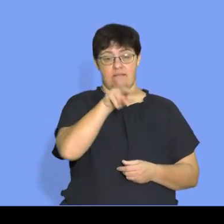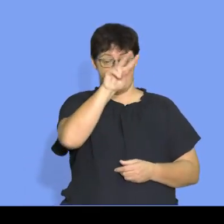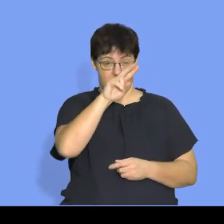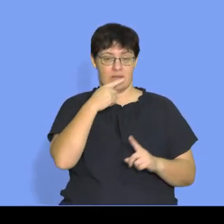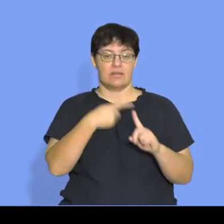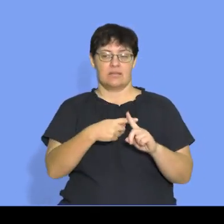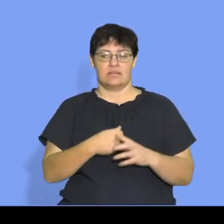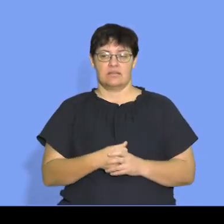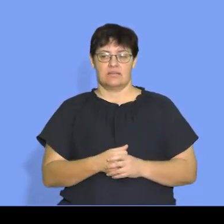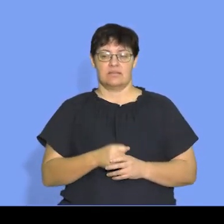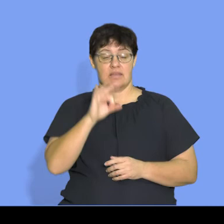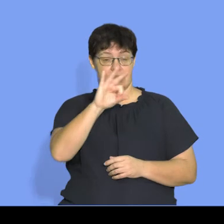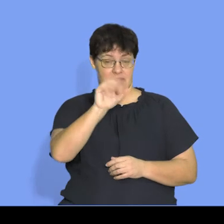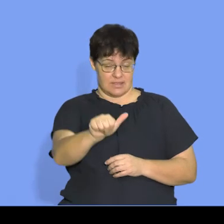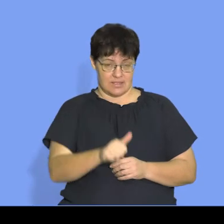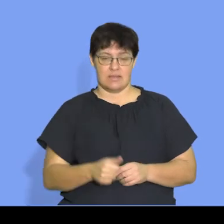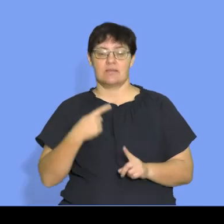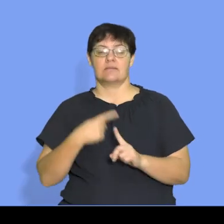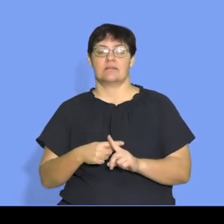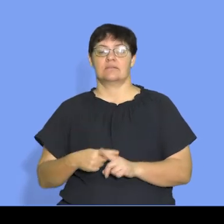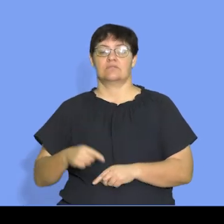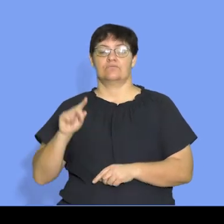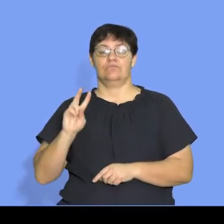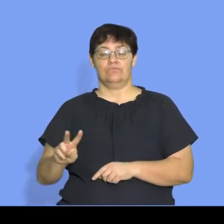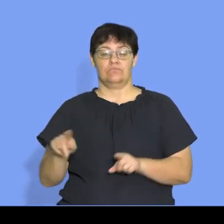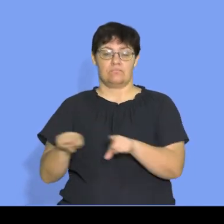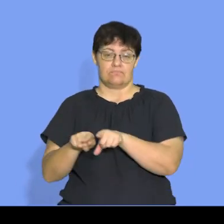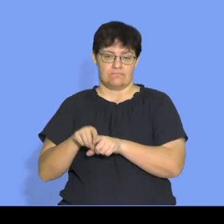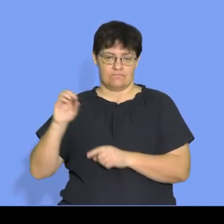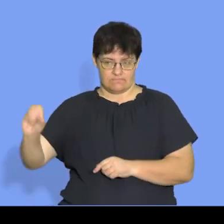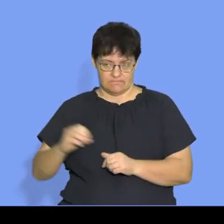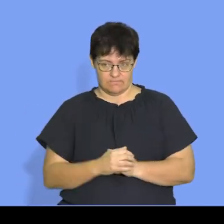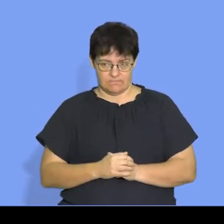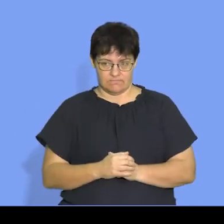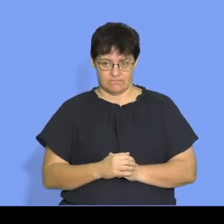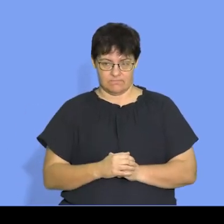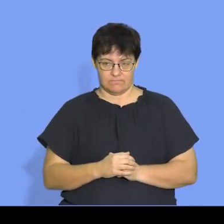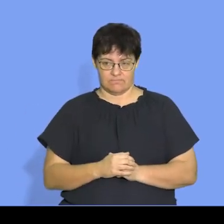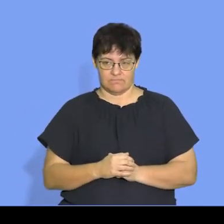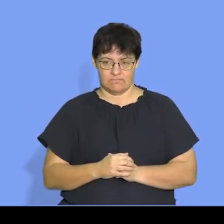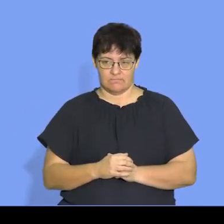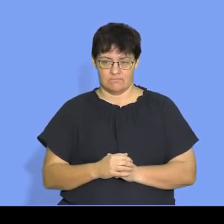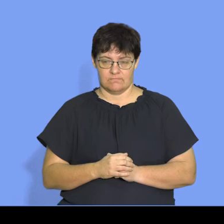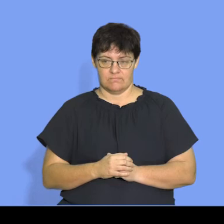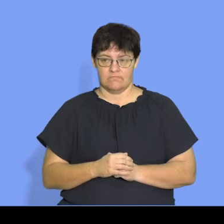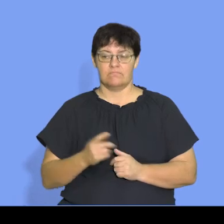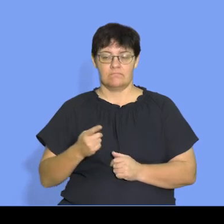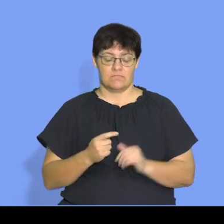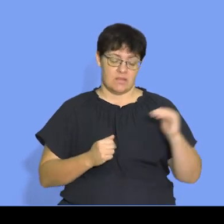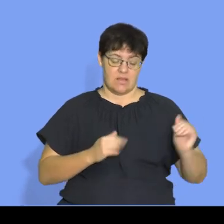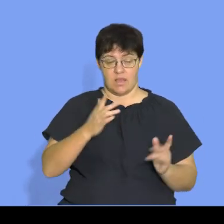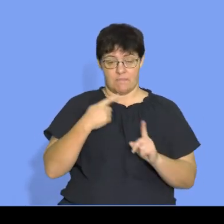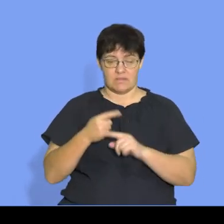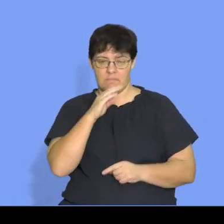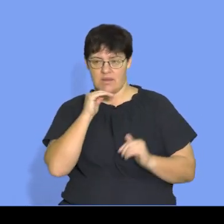plus 3a plus 2 equal to 0. The last term is a plus, so it means